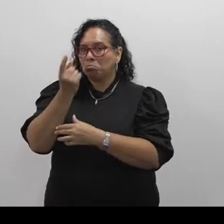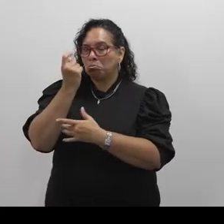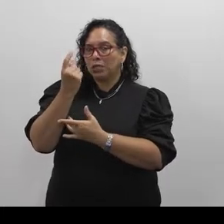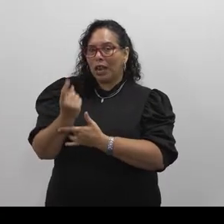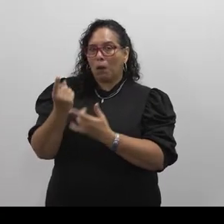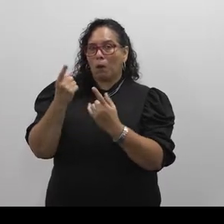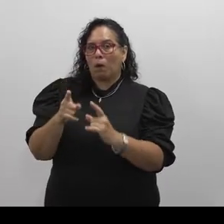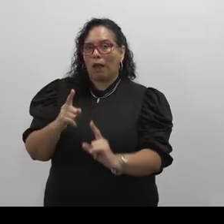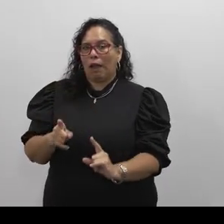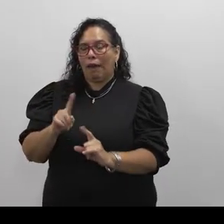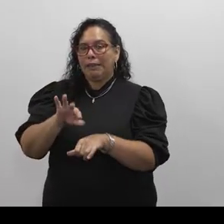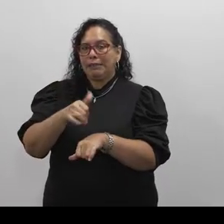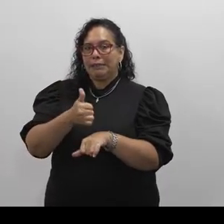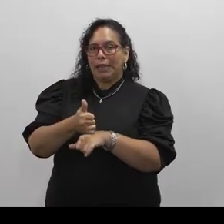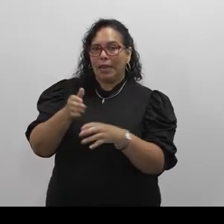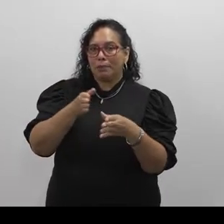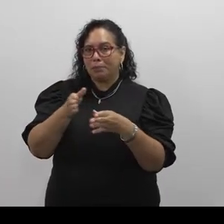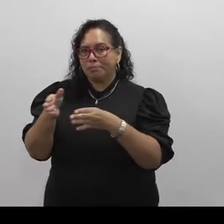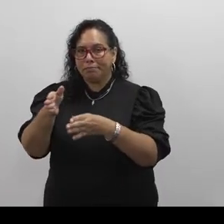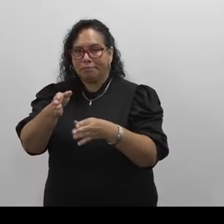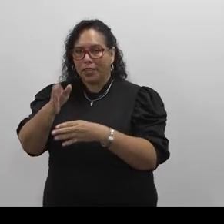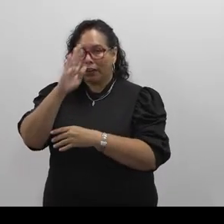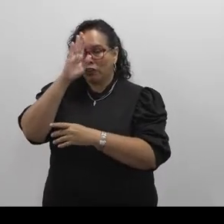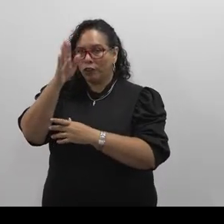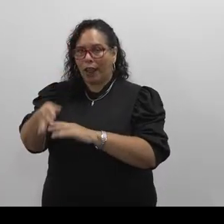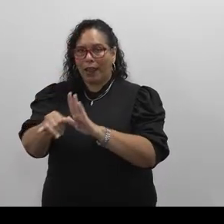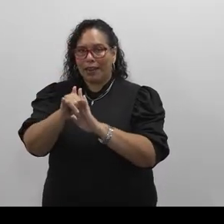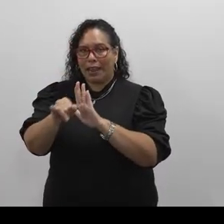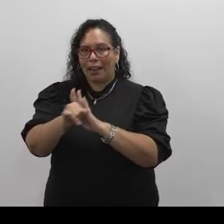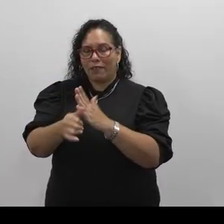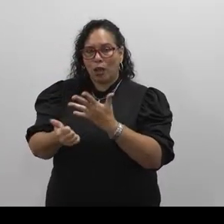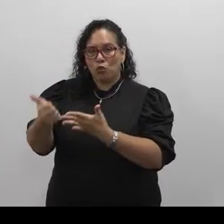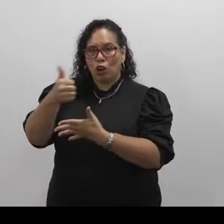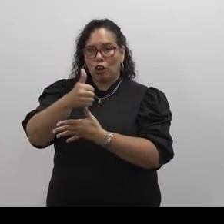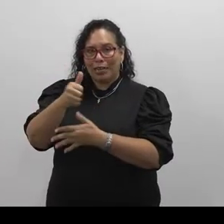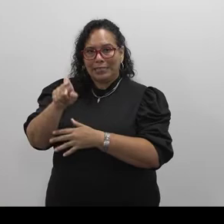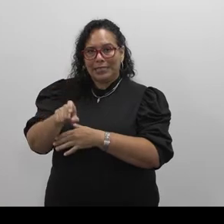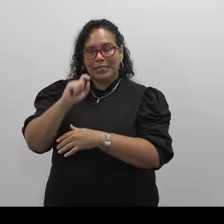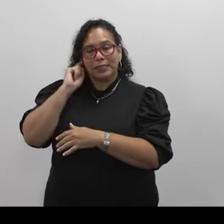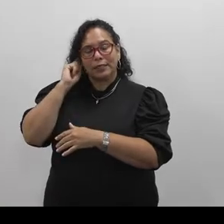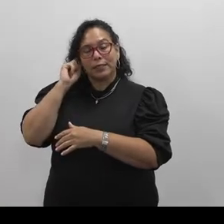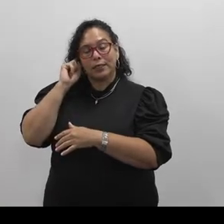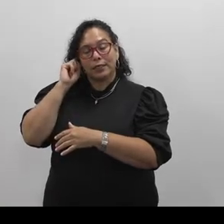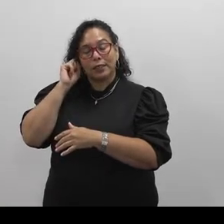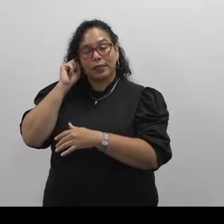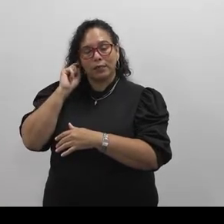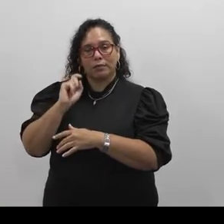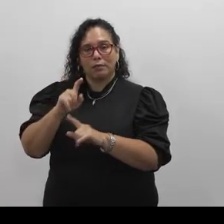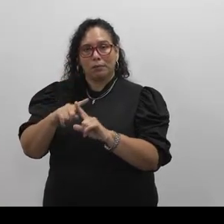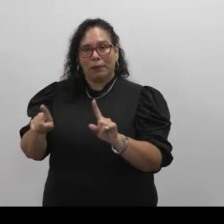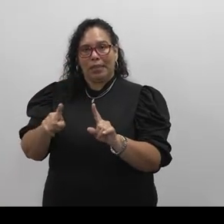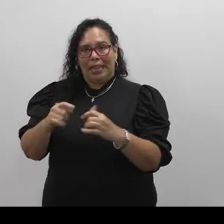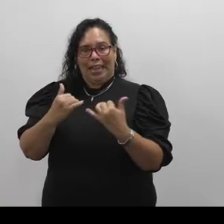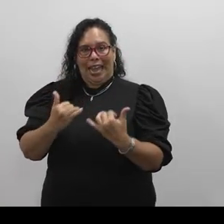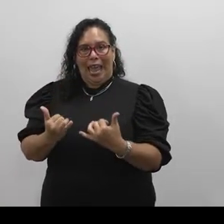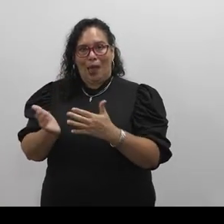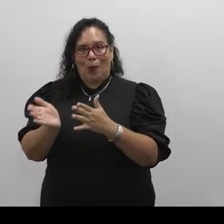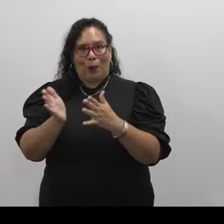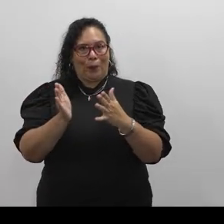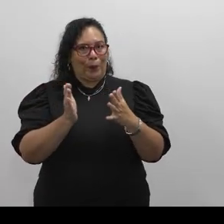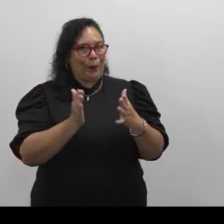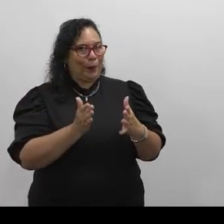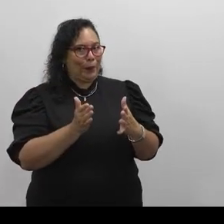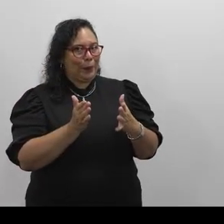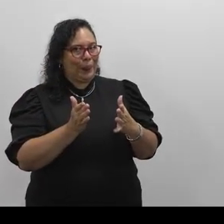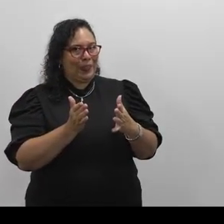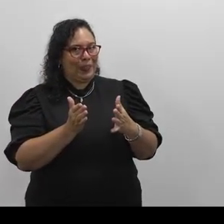future, identifying project needs and priorities, which it's done. But really what it's also done is just put this big mark